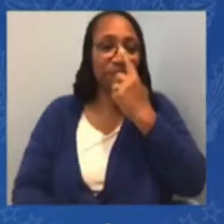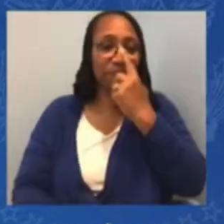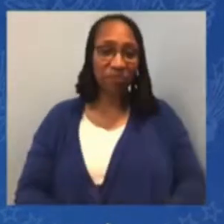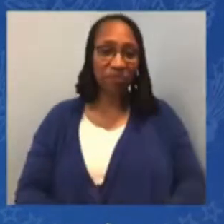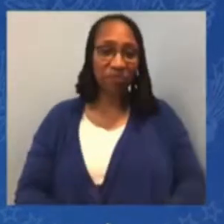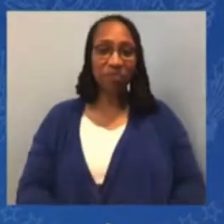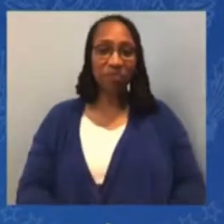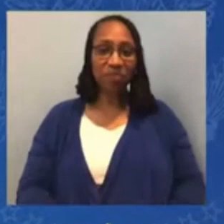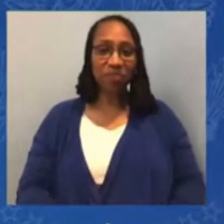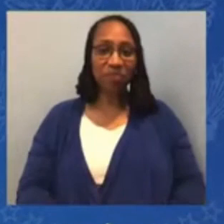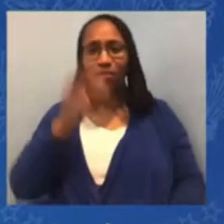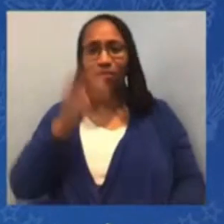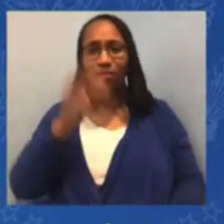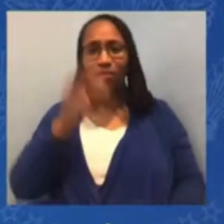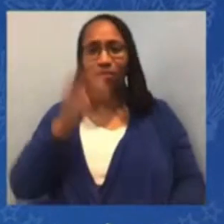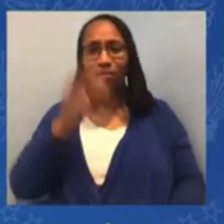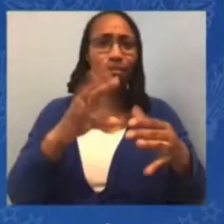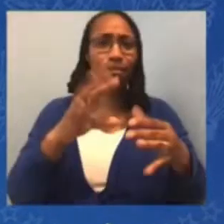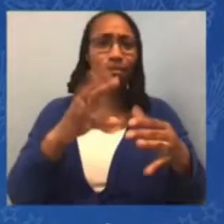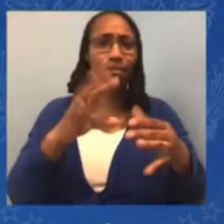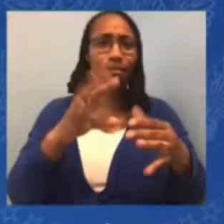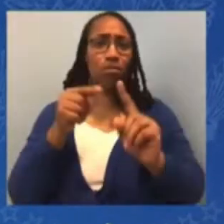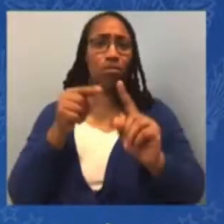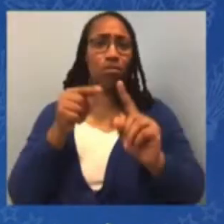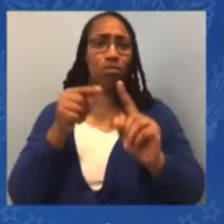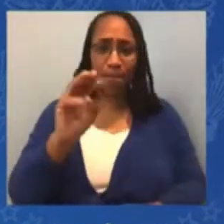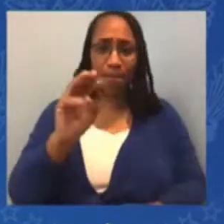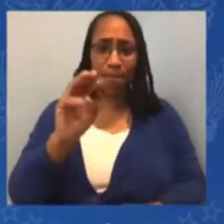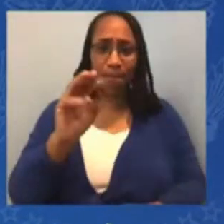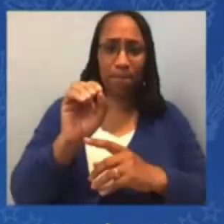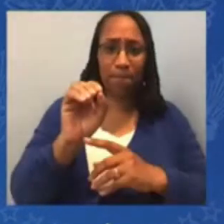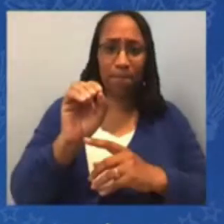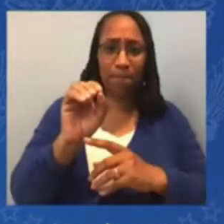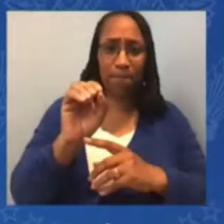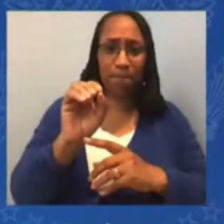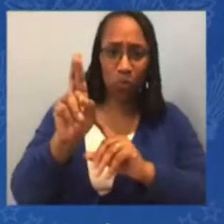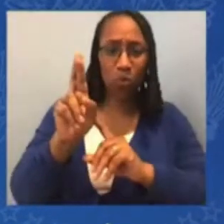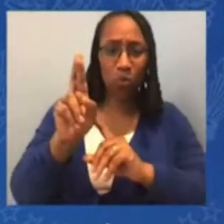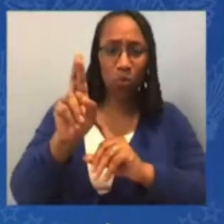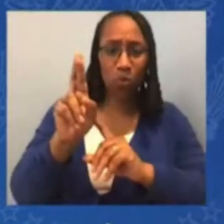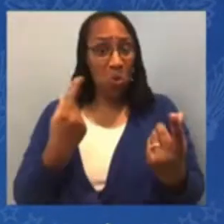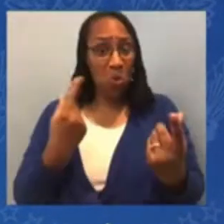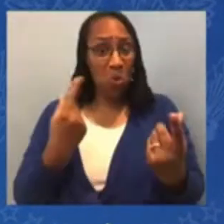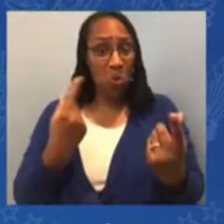Will you stop sending guns to us? We are sending